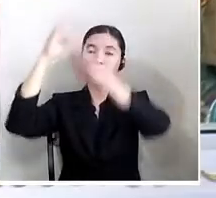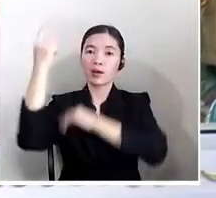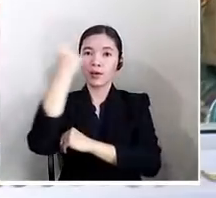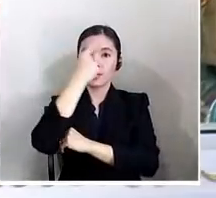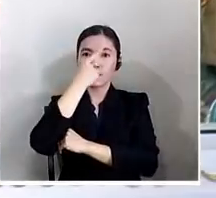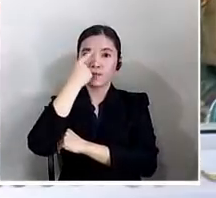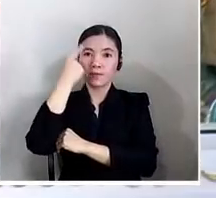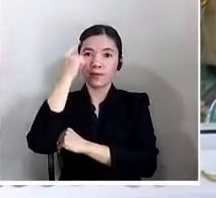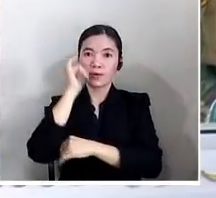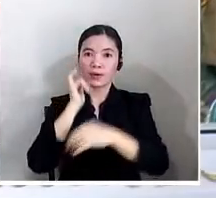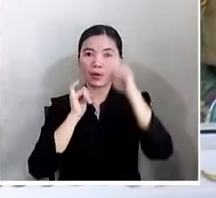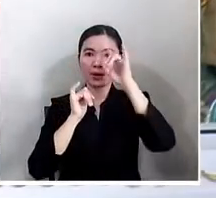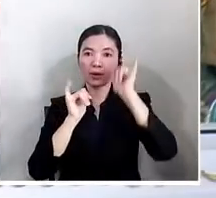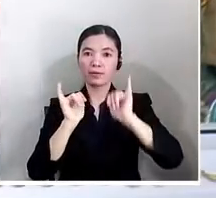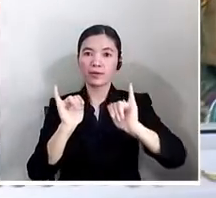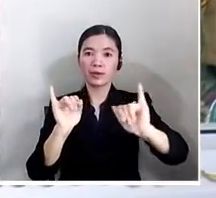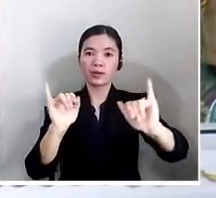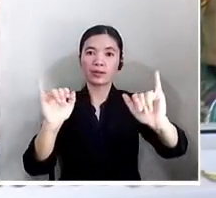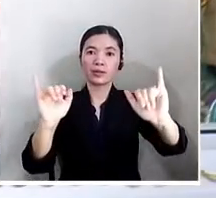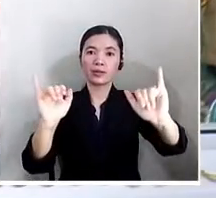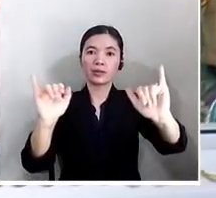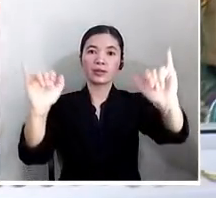ever.